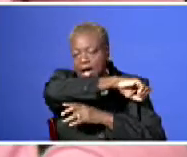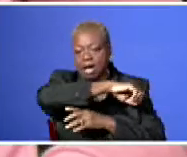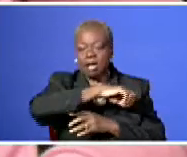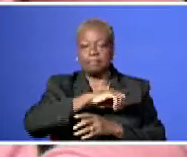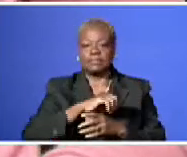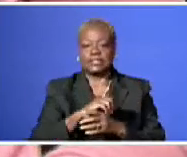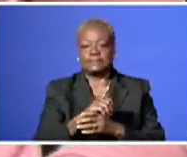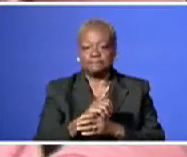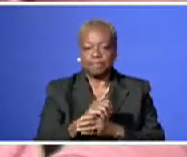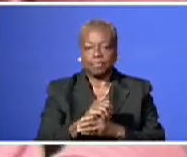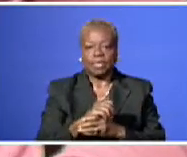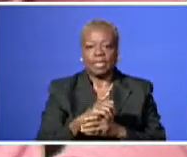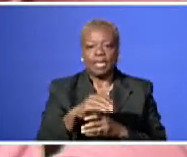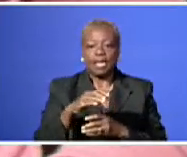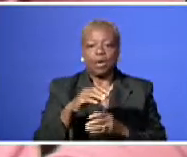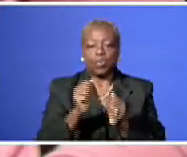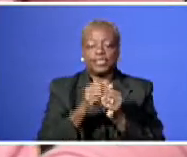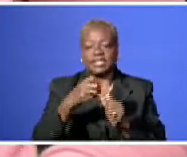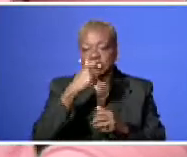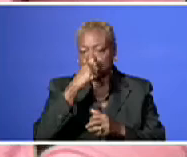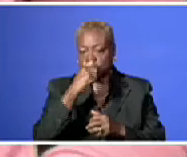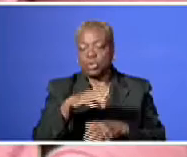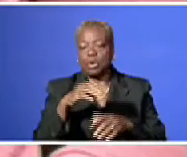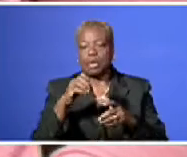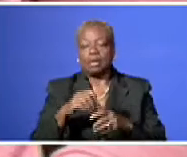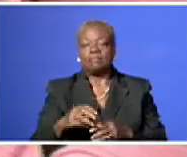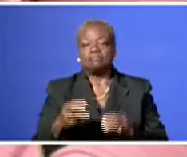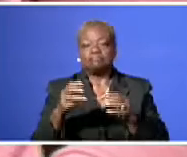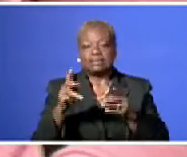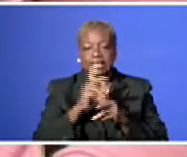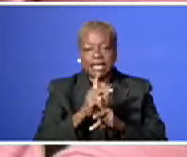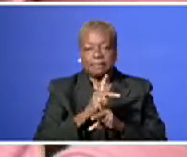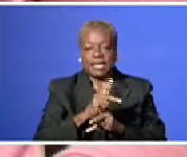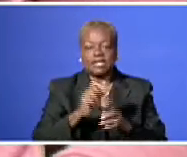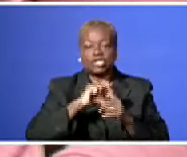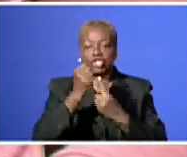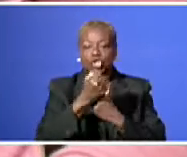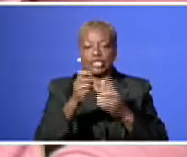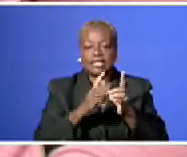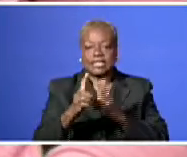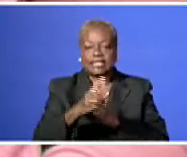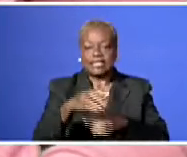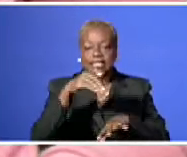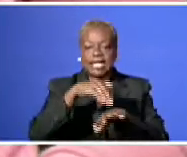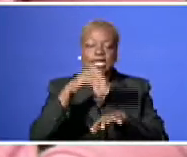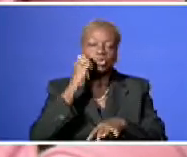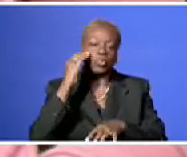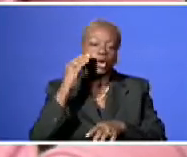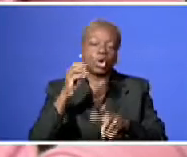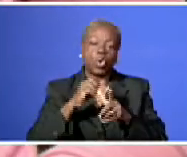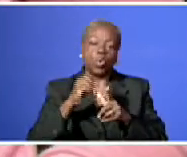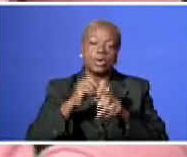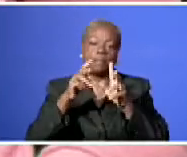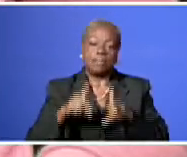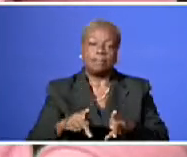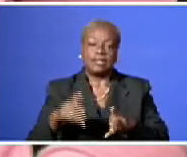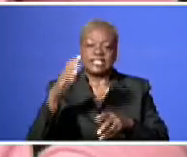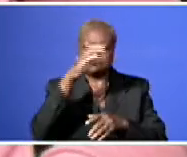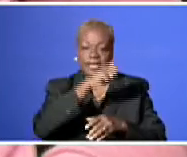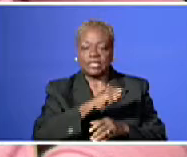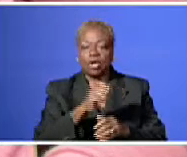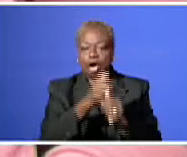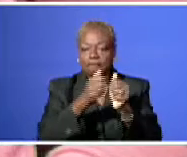in the inner elbow or with a tissue, maintaining social distance at work and in a public space, and avoiding